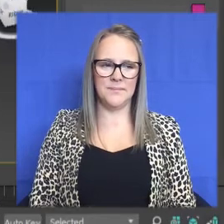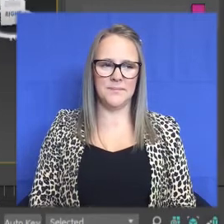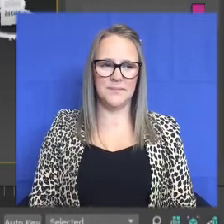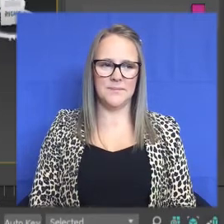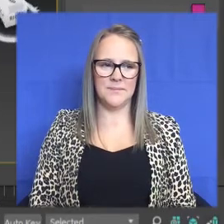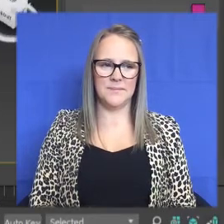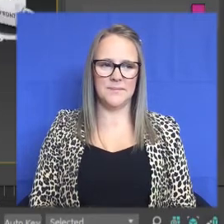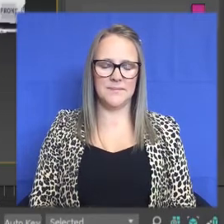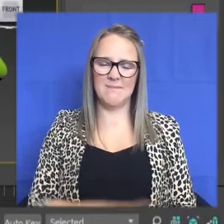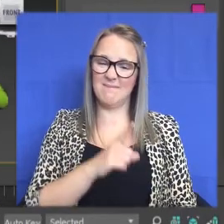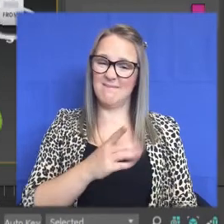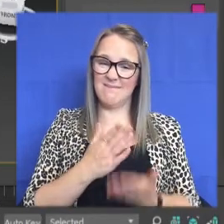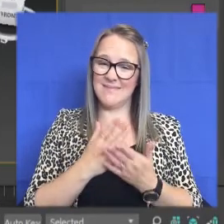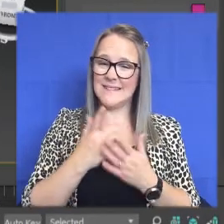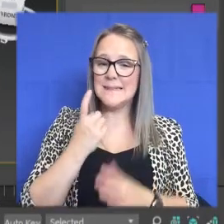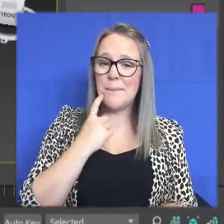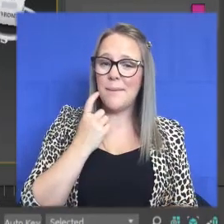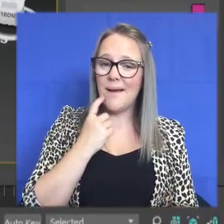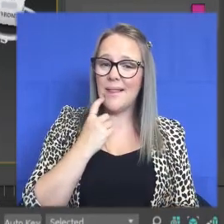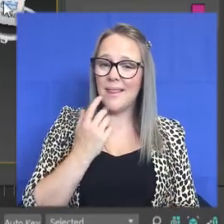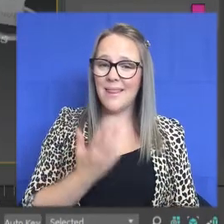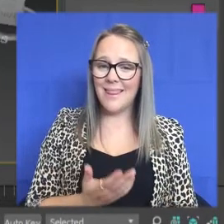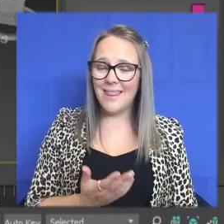Okay, a nice simple scene.